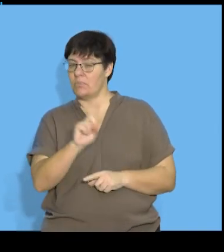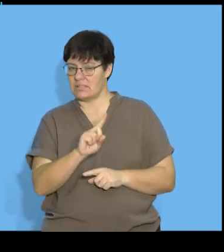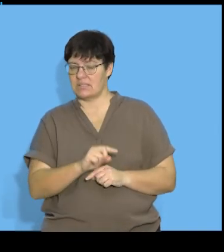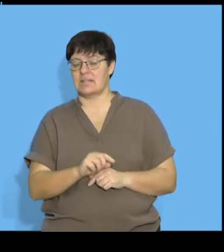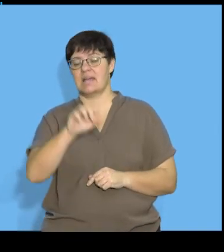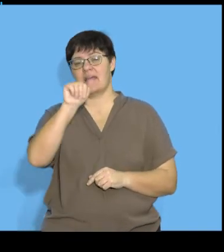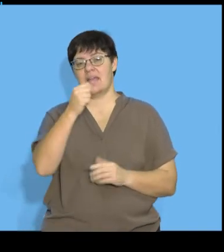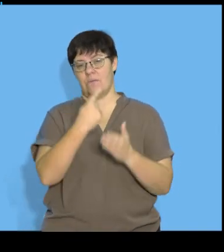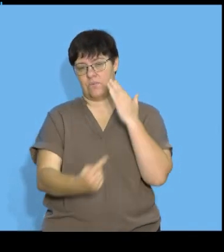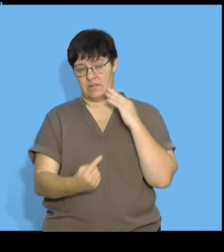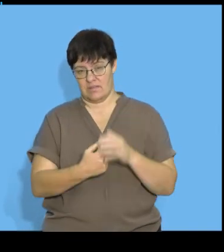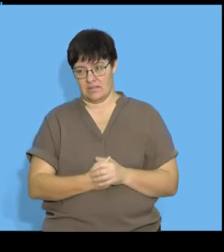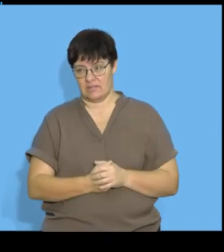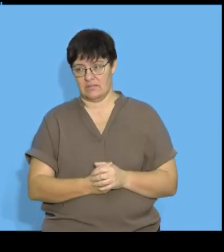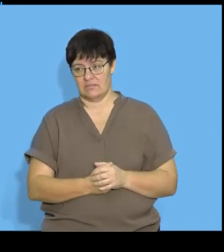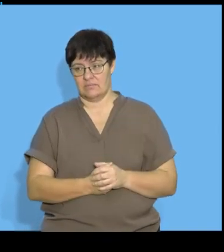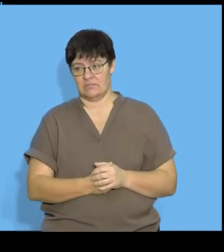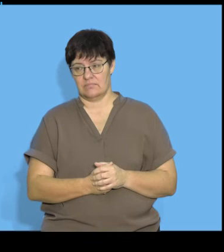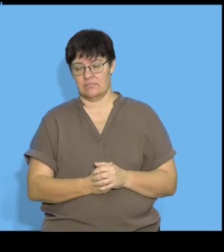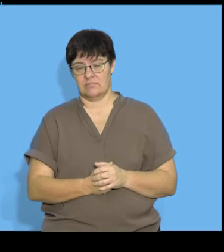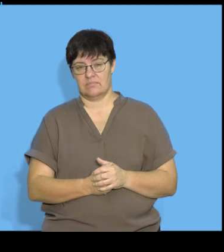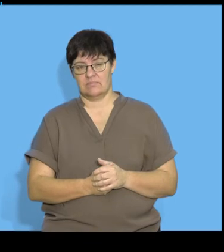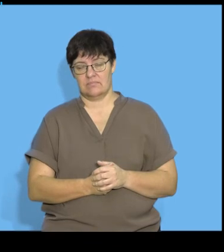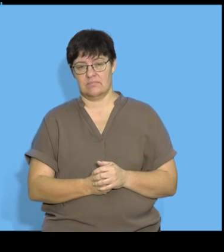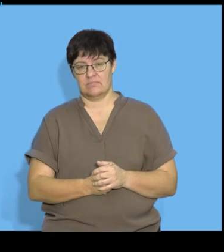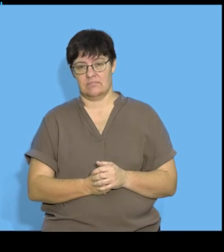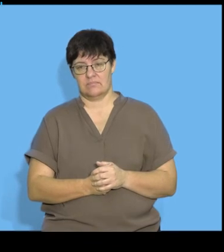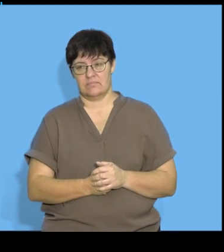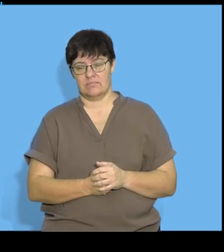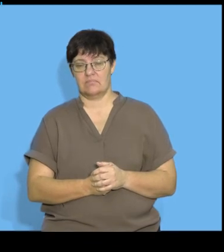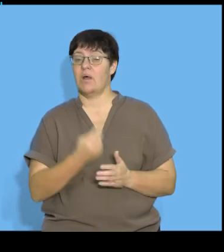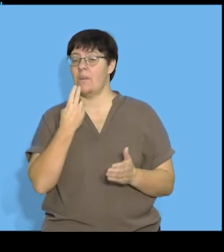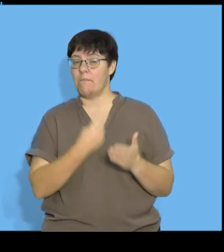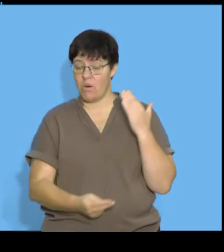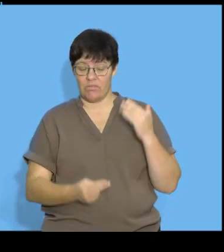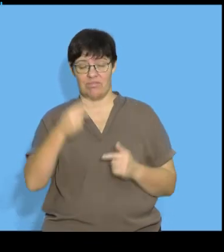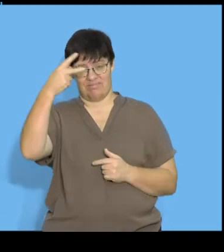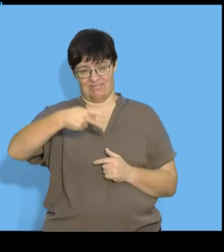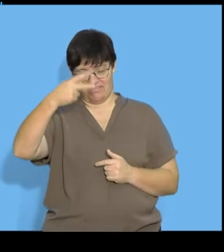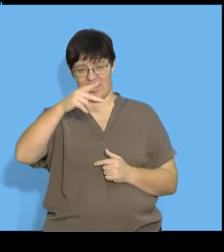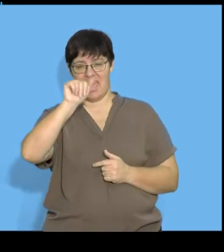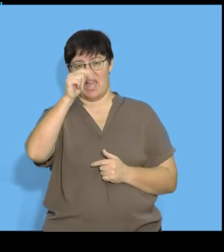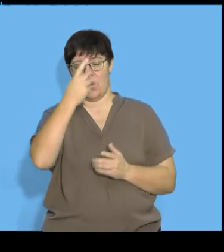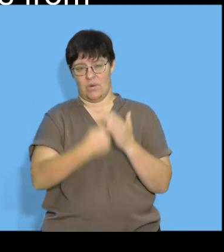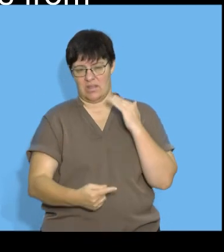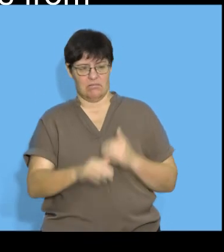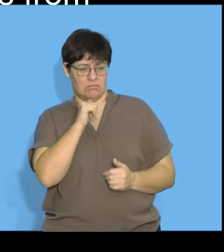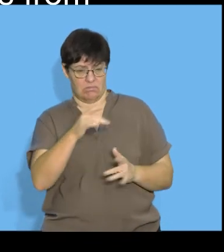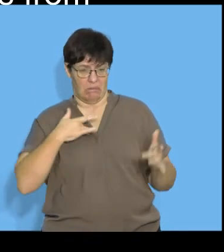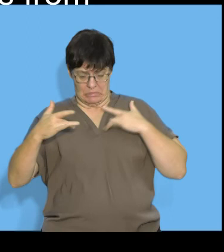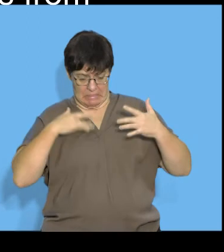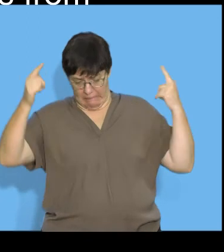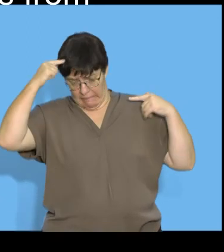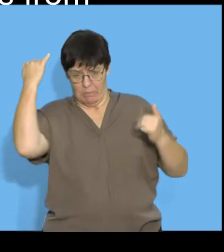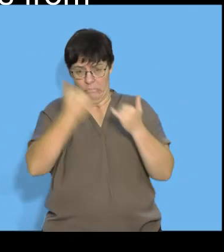which is A. So my answer is A only. Both of them A only. Don't get too worried if both are the